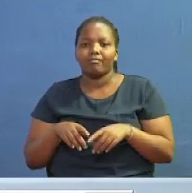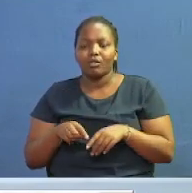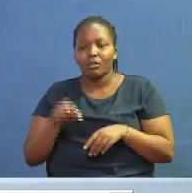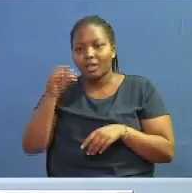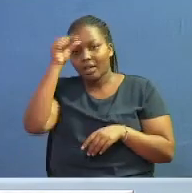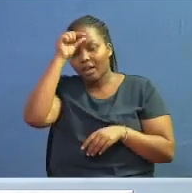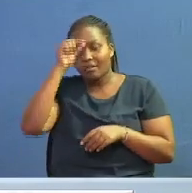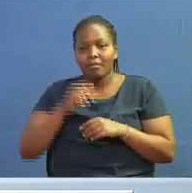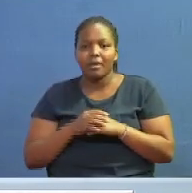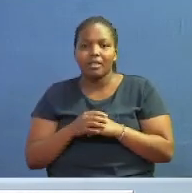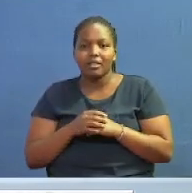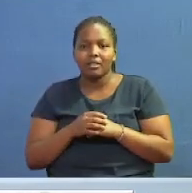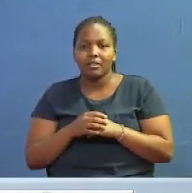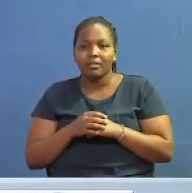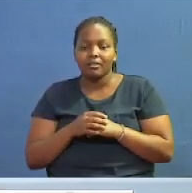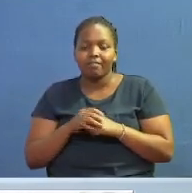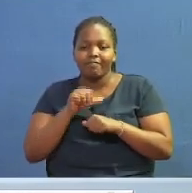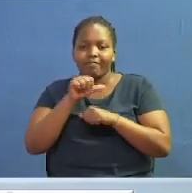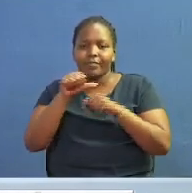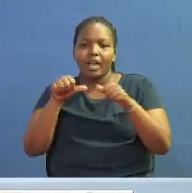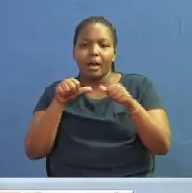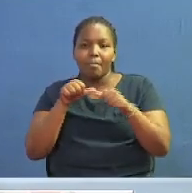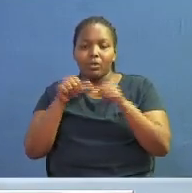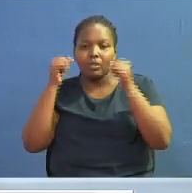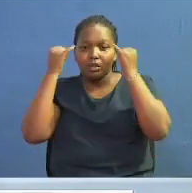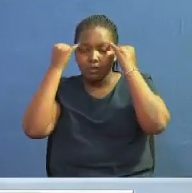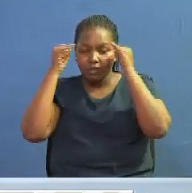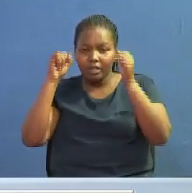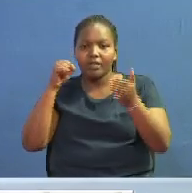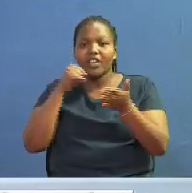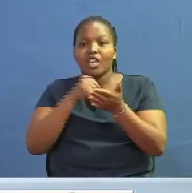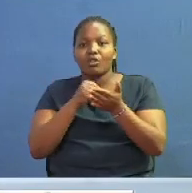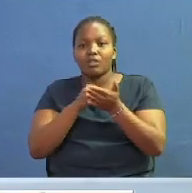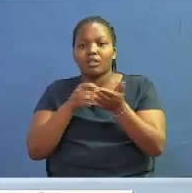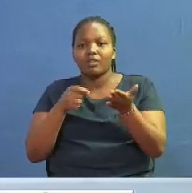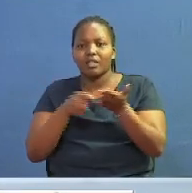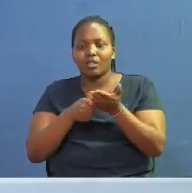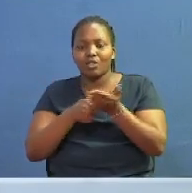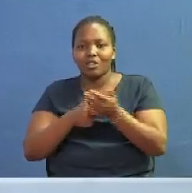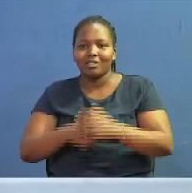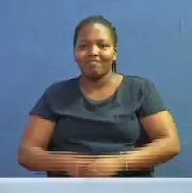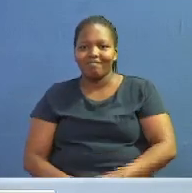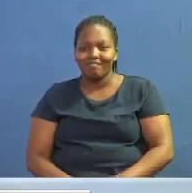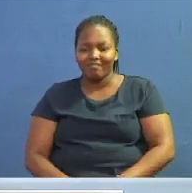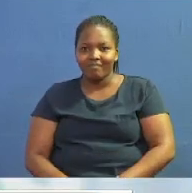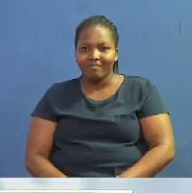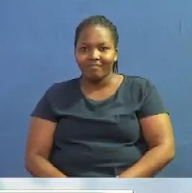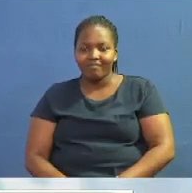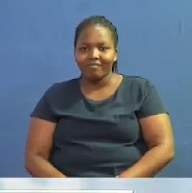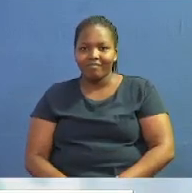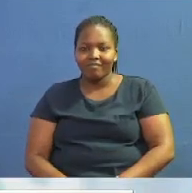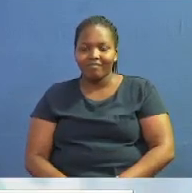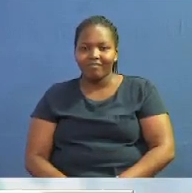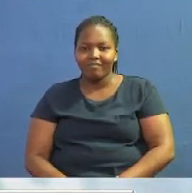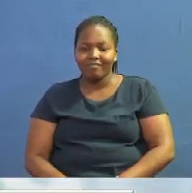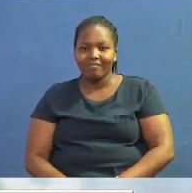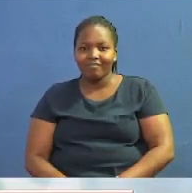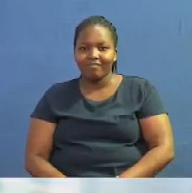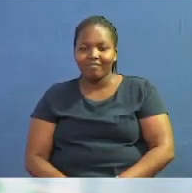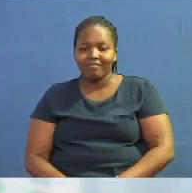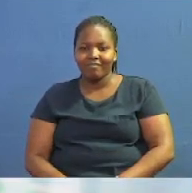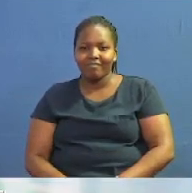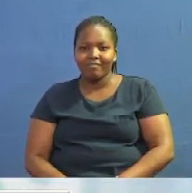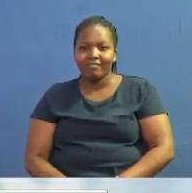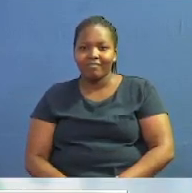government regarding innovating disability inclusive technology, even as you give your parting shot? Today, actually,